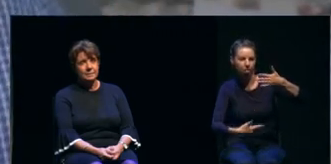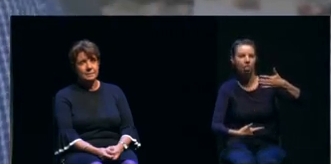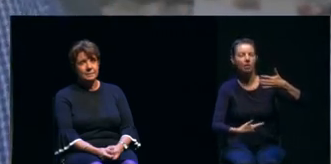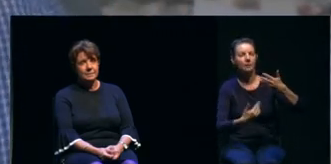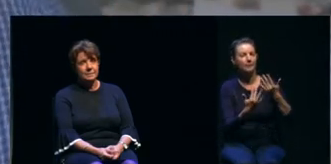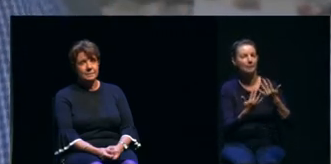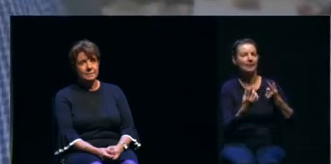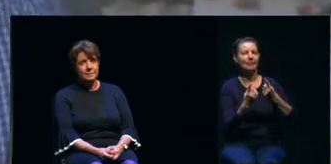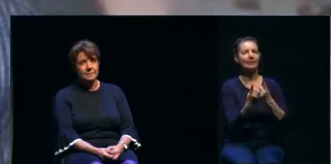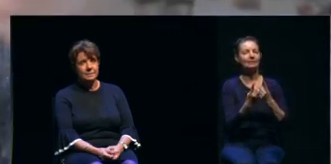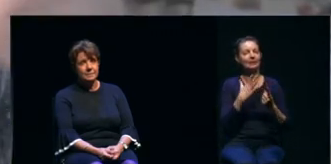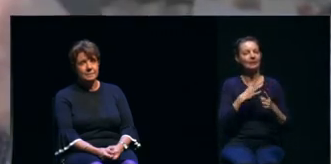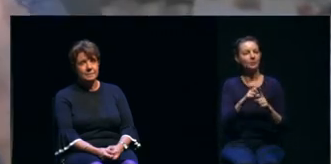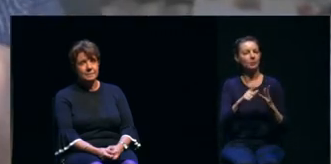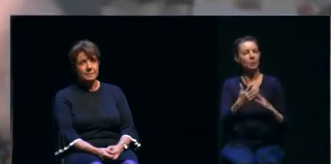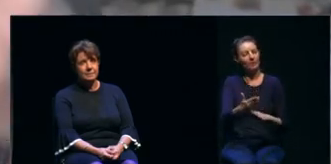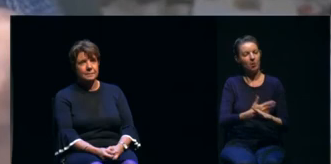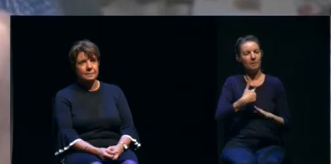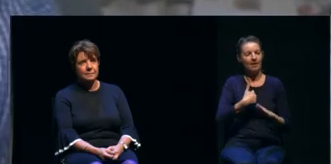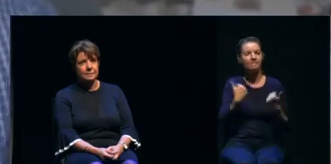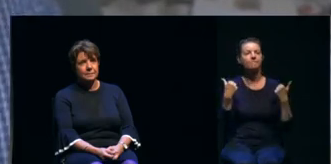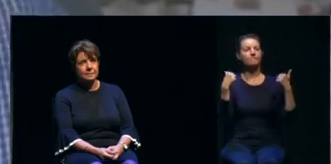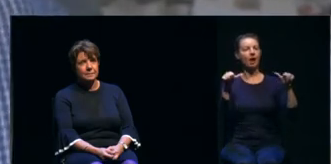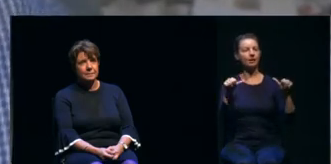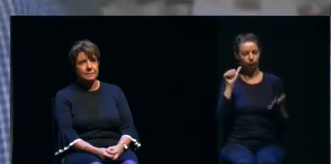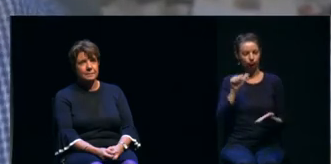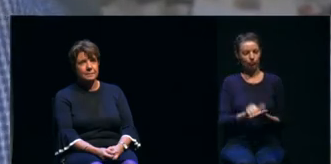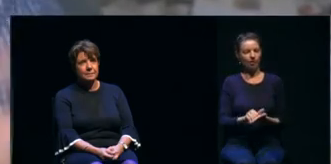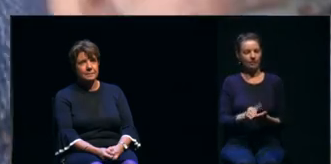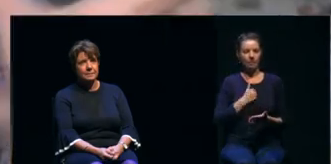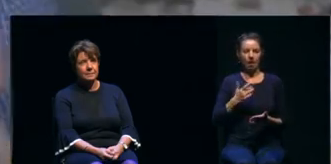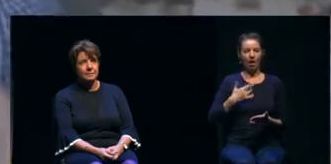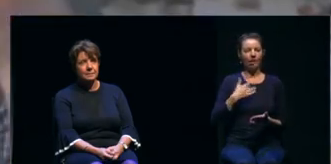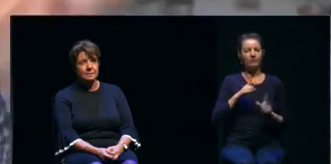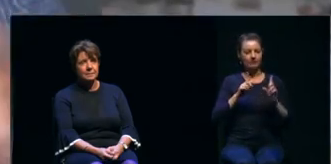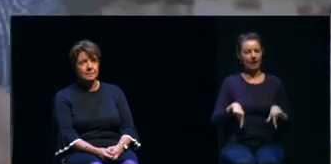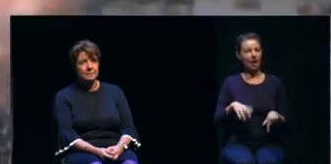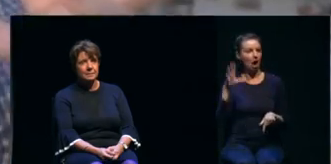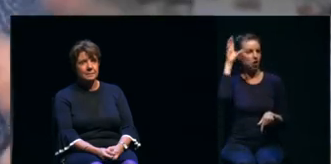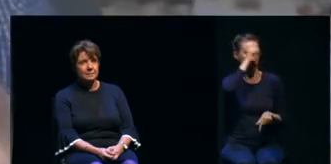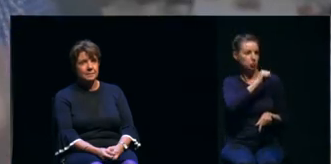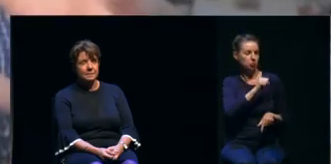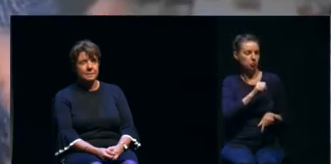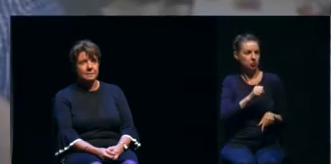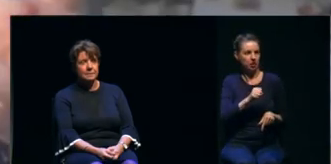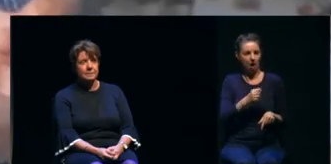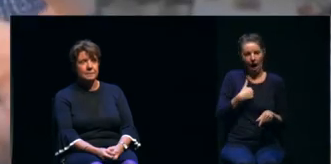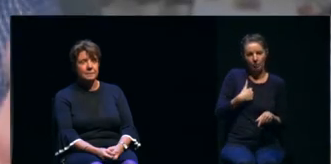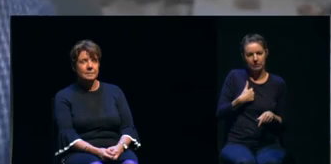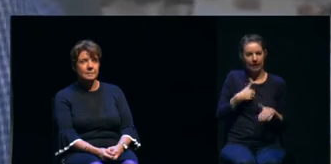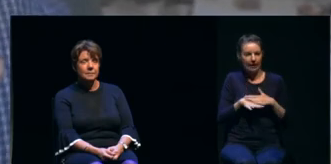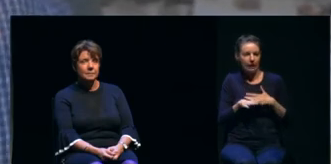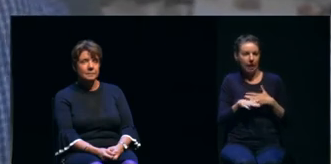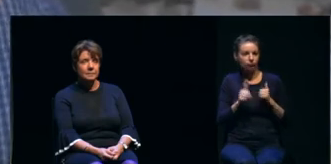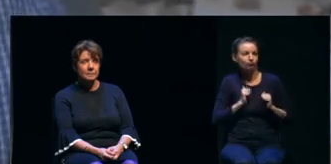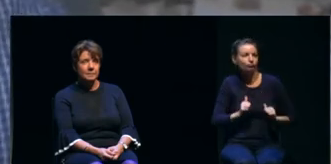do before I was finally properly me and my actual life would start. I just presumed this was some kind of weird warm-up rehearsal